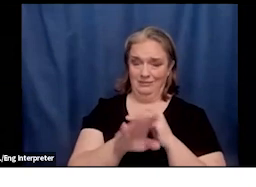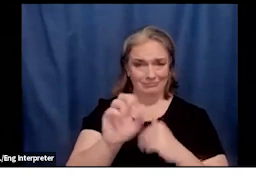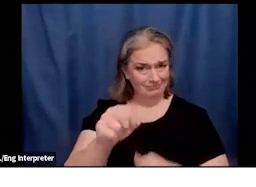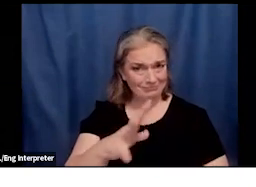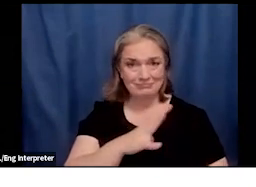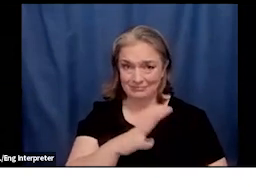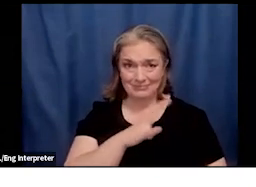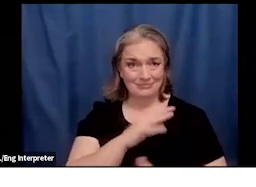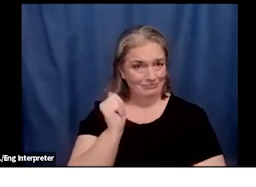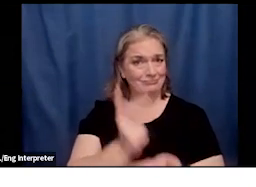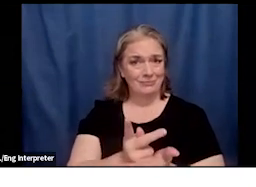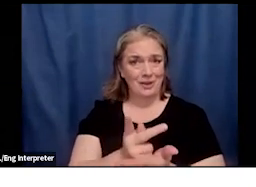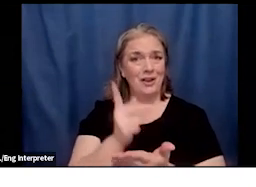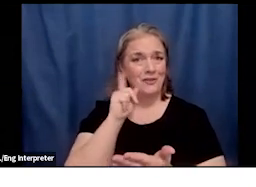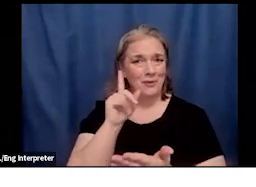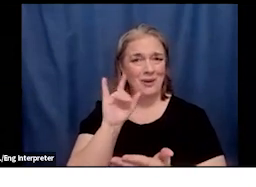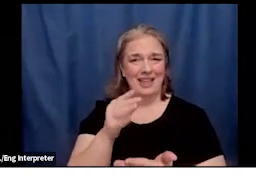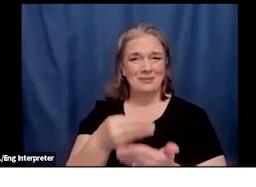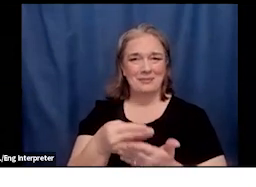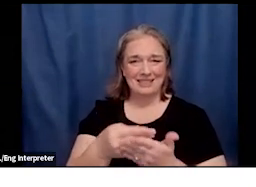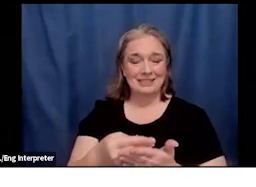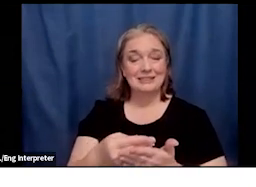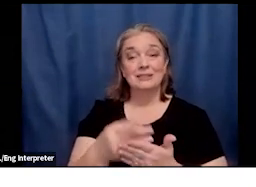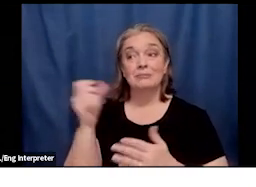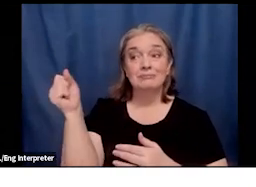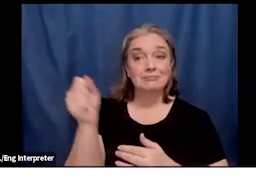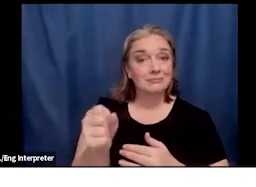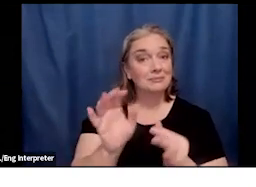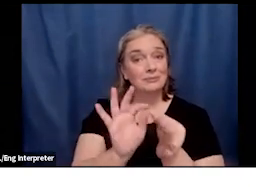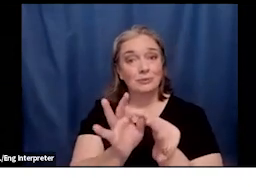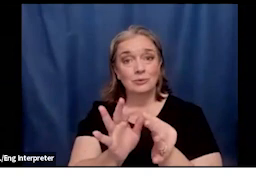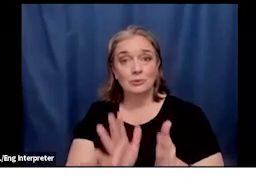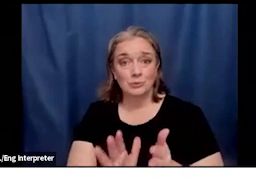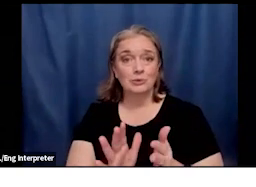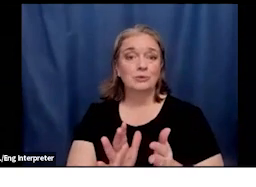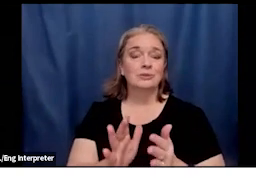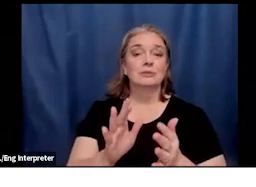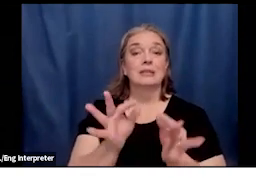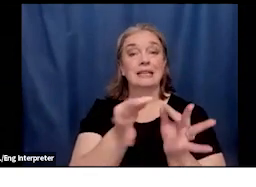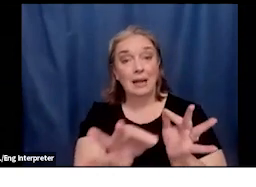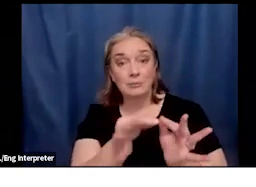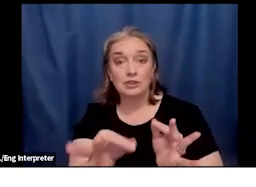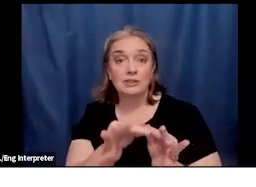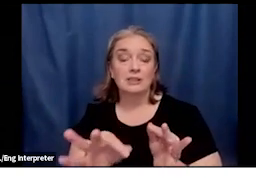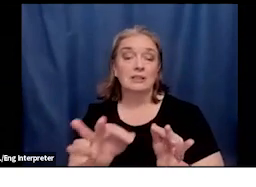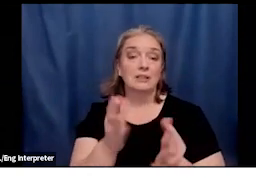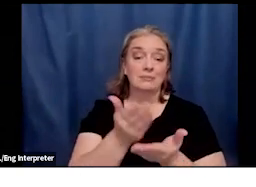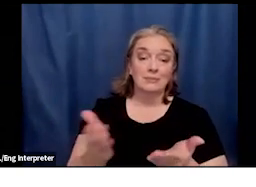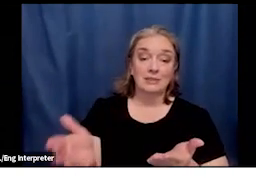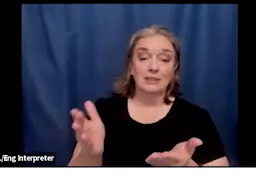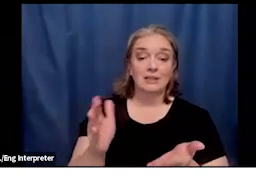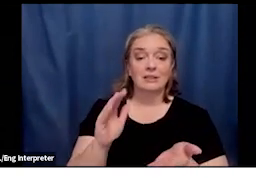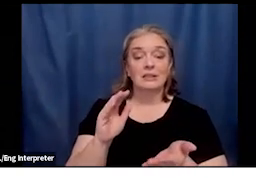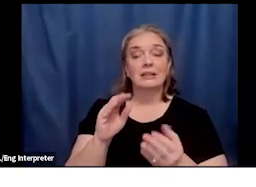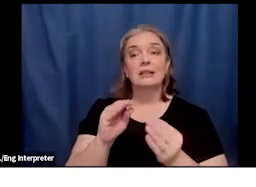for arts and history funds. So bringing in American Sign Language interpretation, captioning, or materials that are